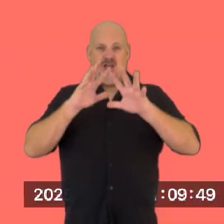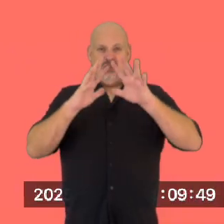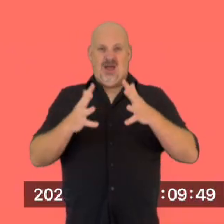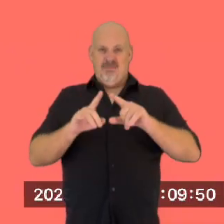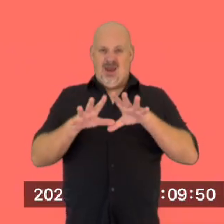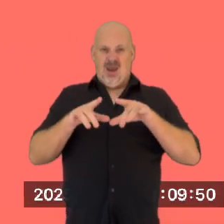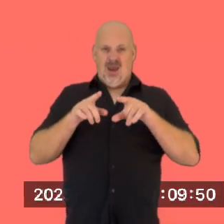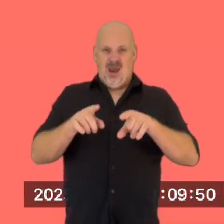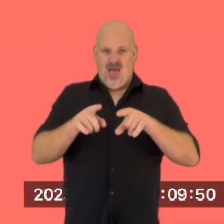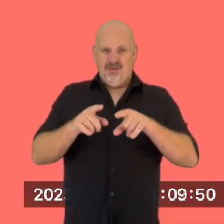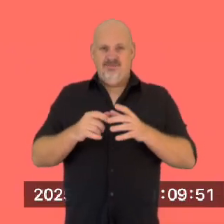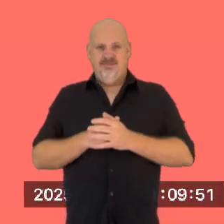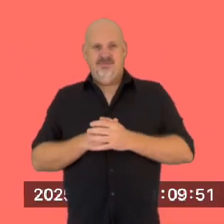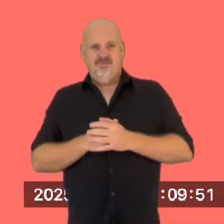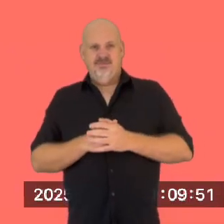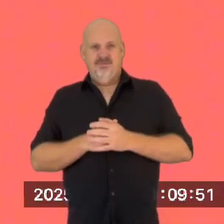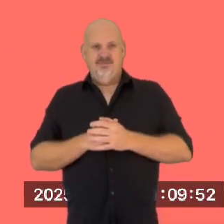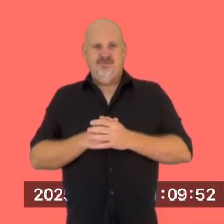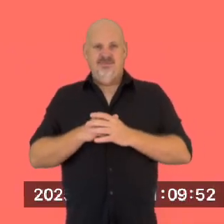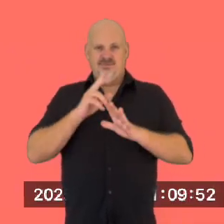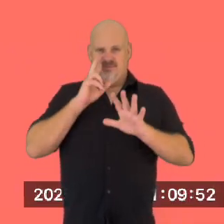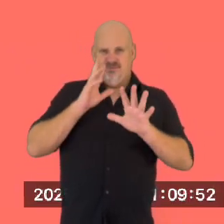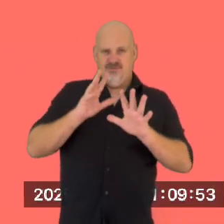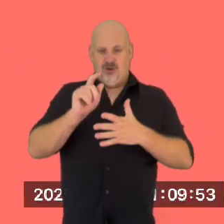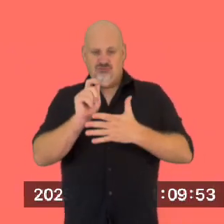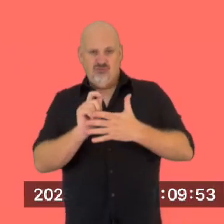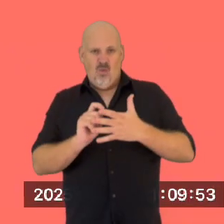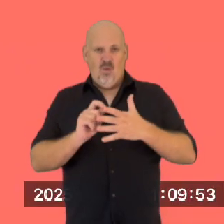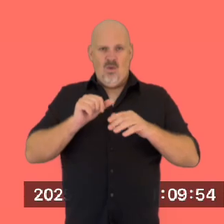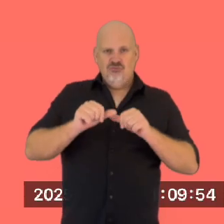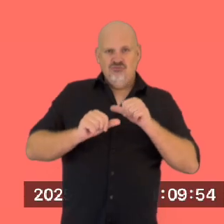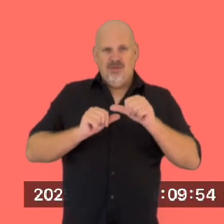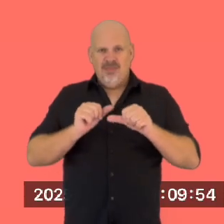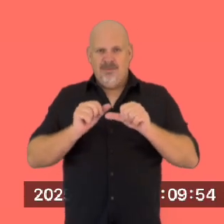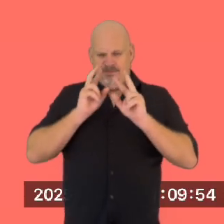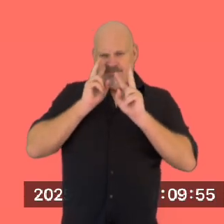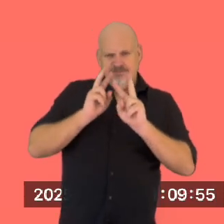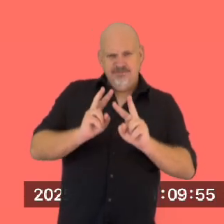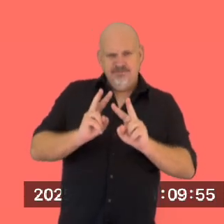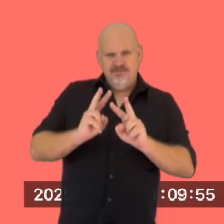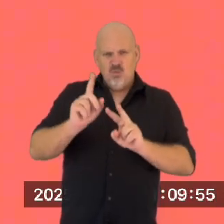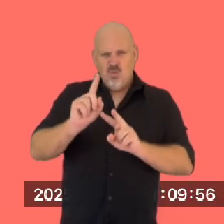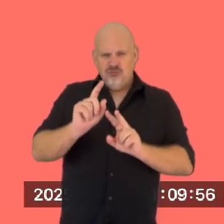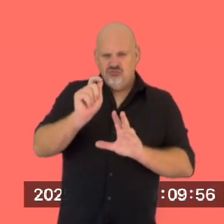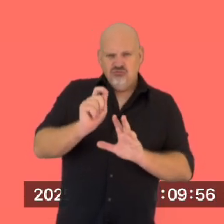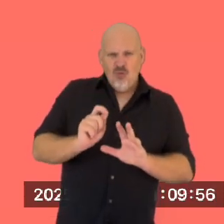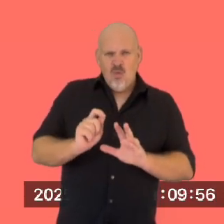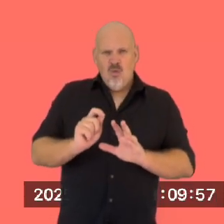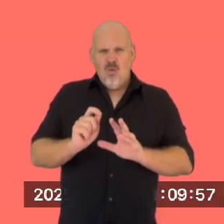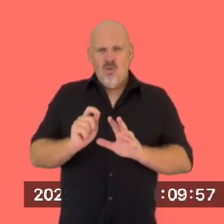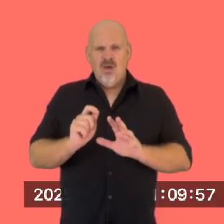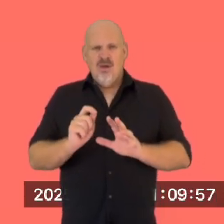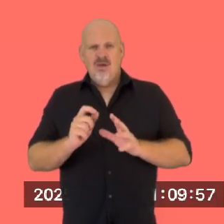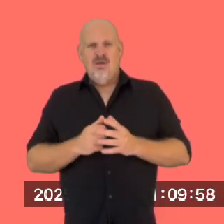So something that's like this sort of shape. And think of the rhythm of when you draw, and look at what